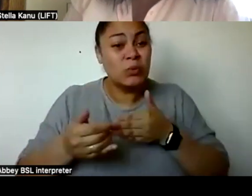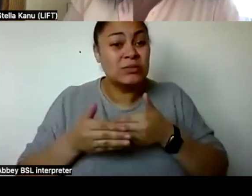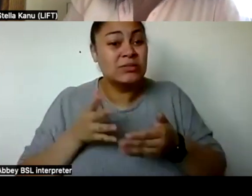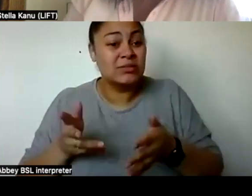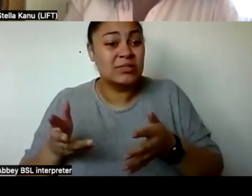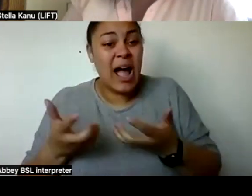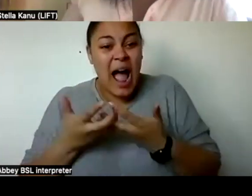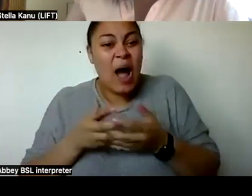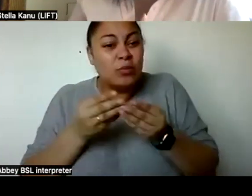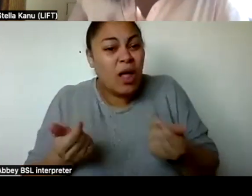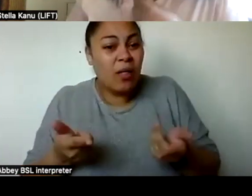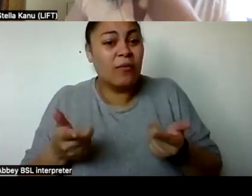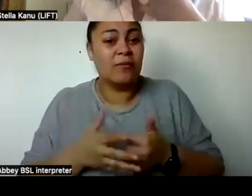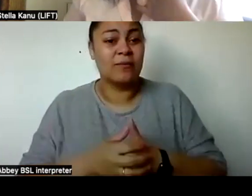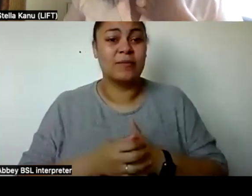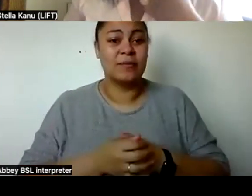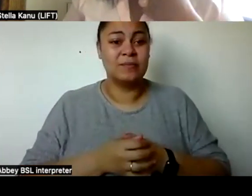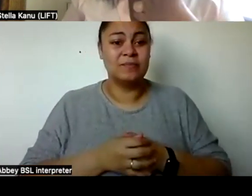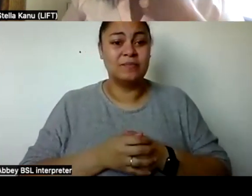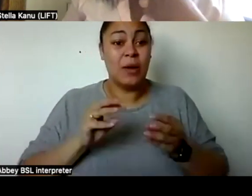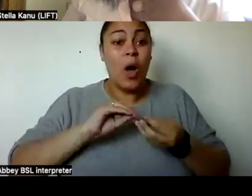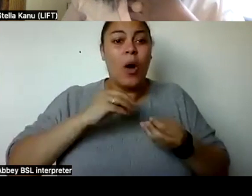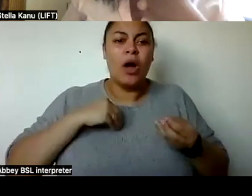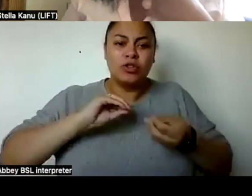really welcomed and the space is created for that.